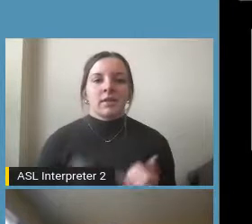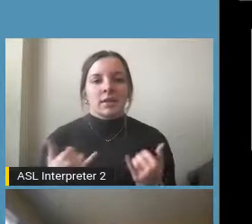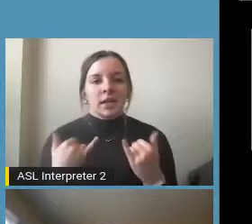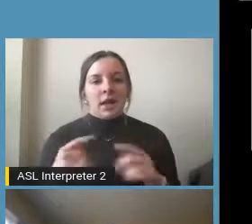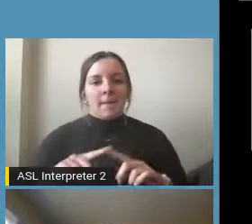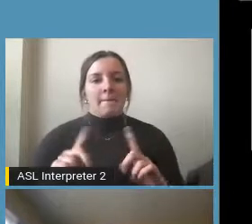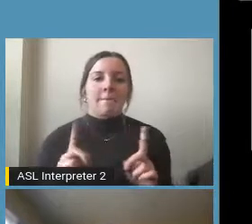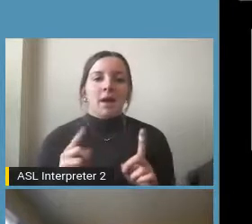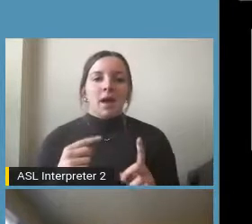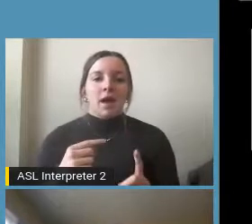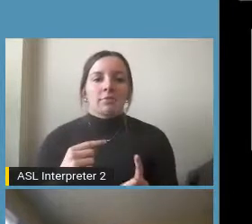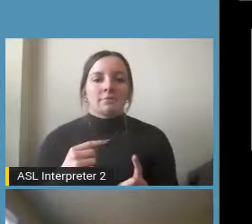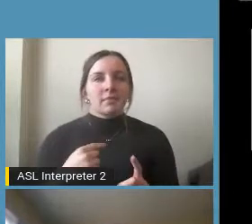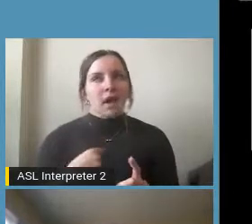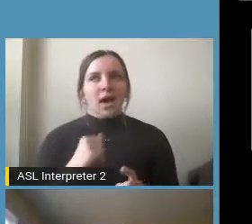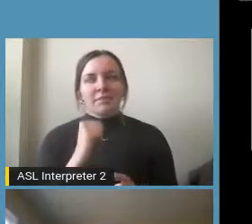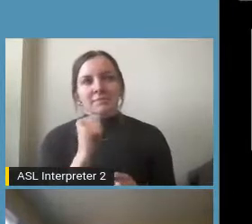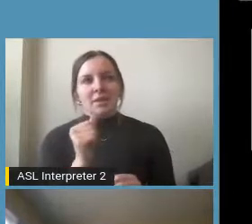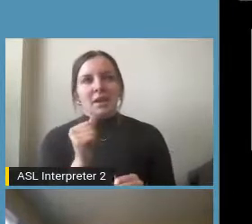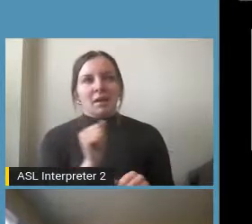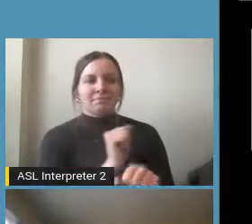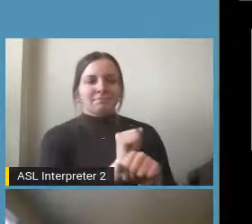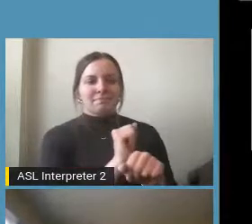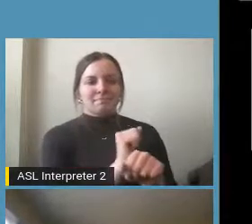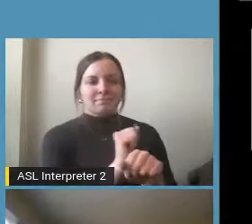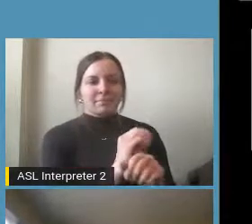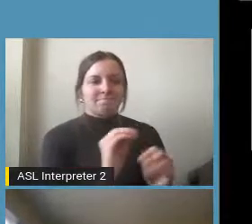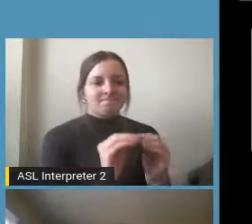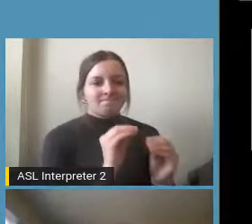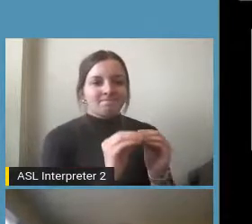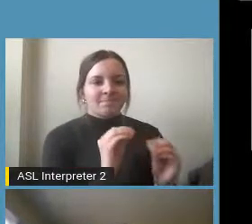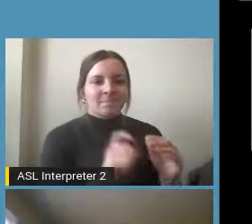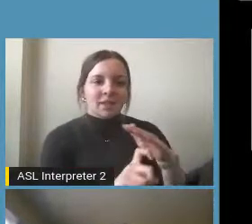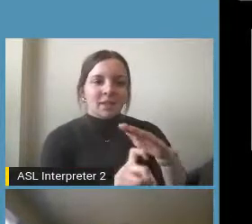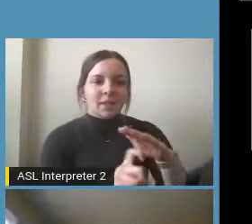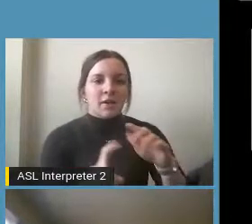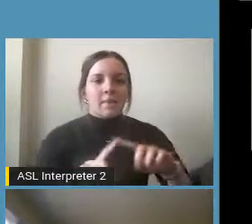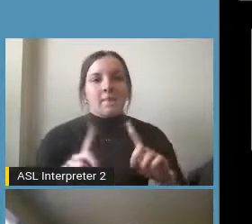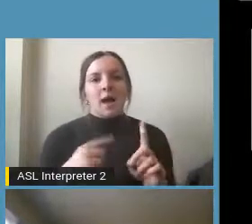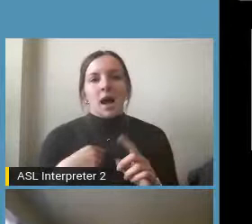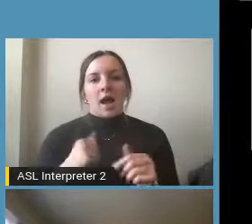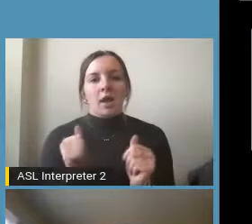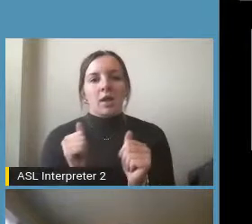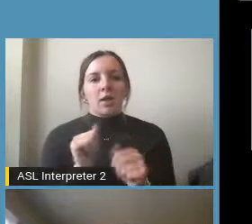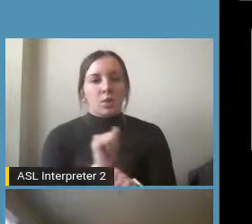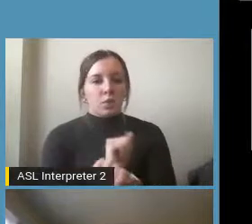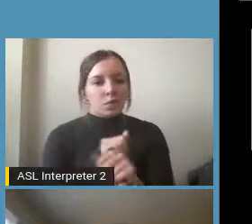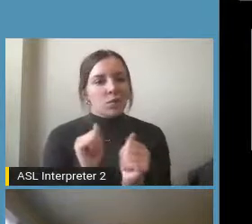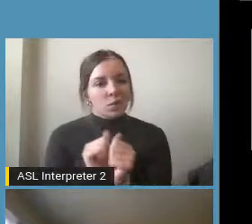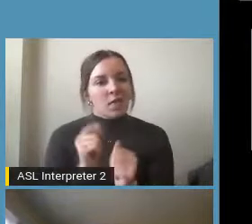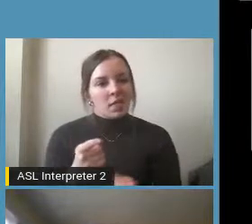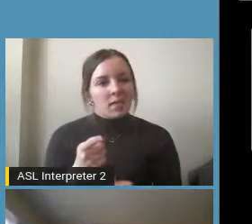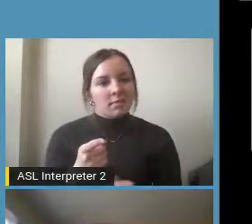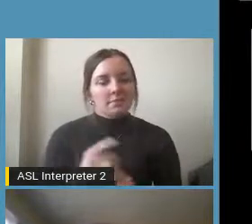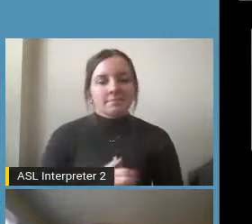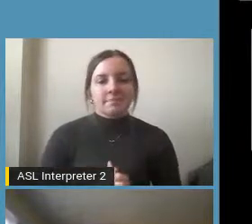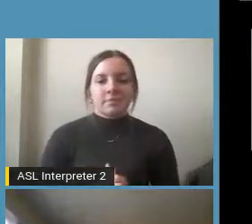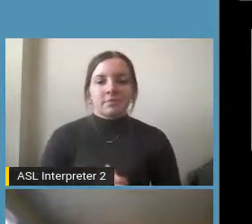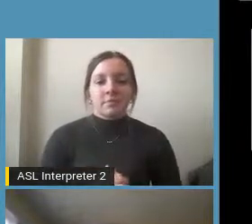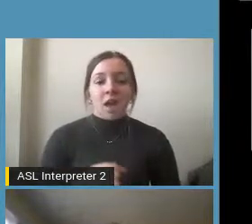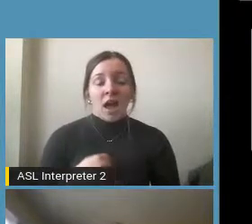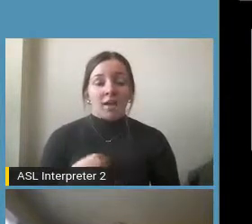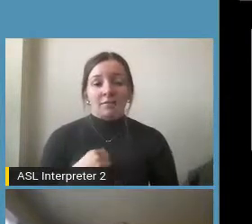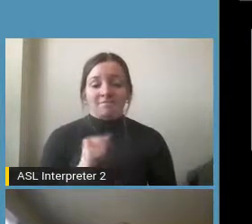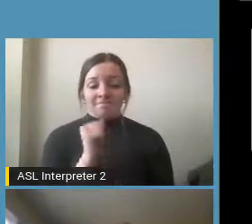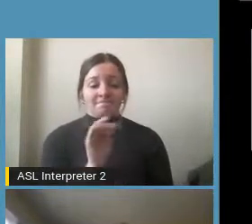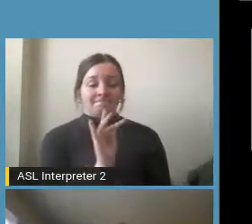liaison between the clients and the technical people. I know how these things kind of work, but I don't even touch them. I'm not allowed to touch them. I don't know